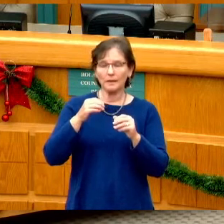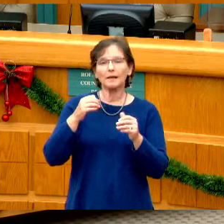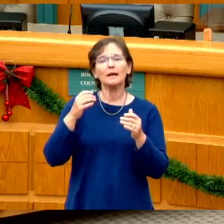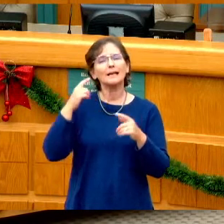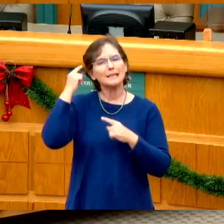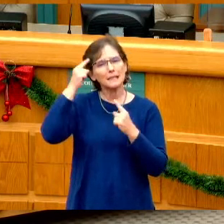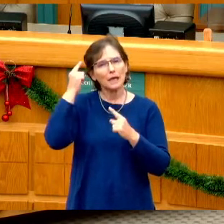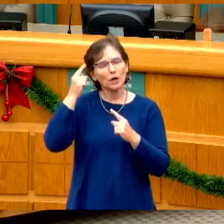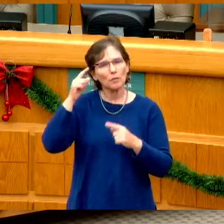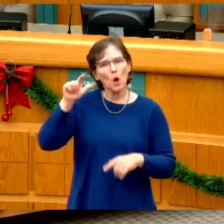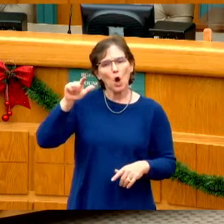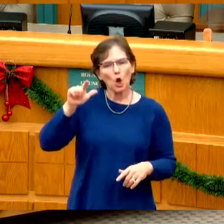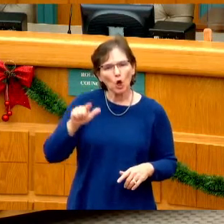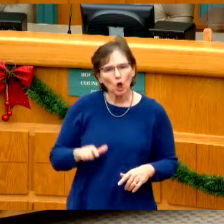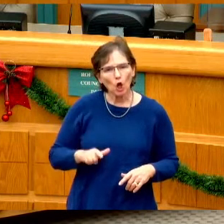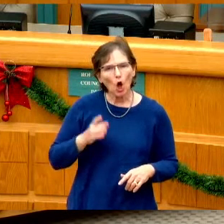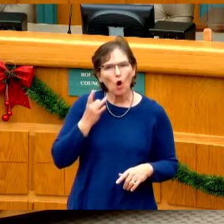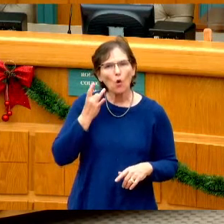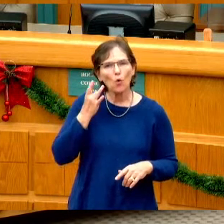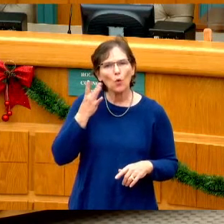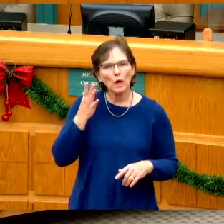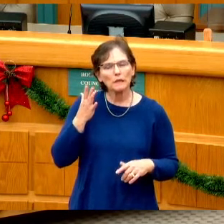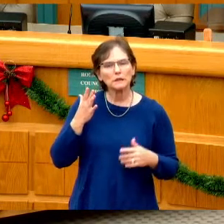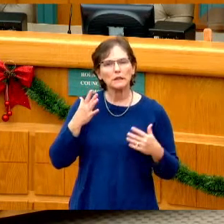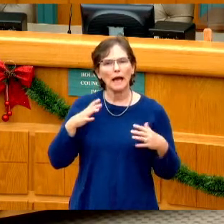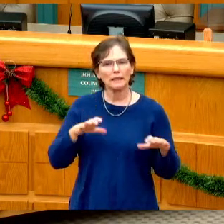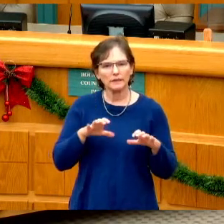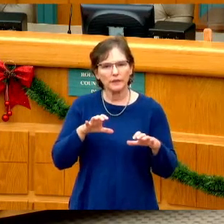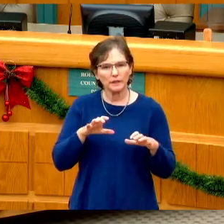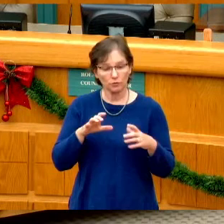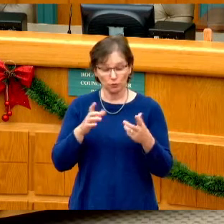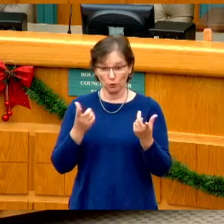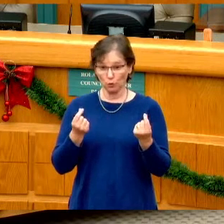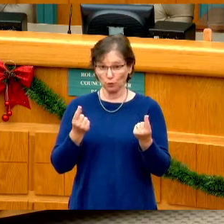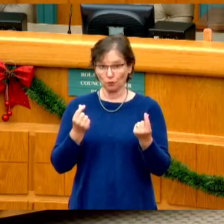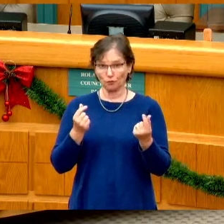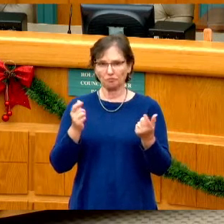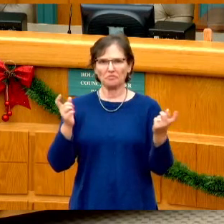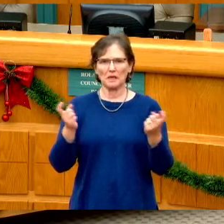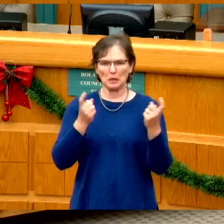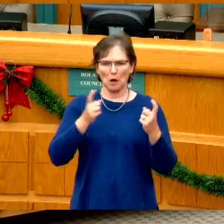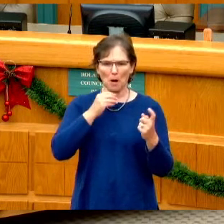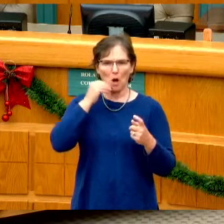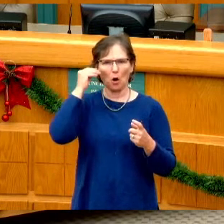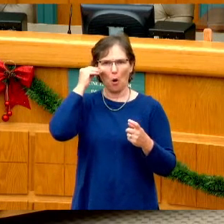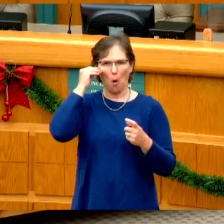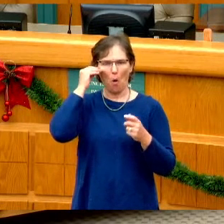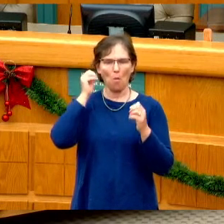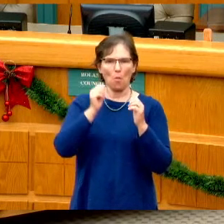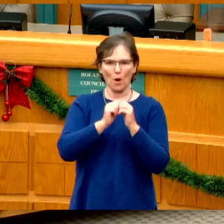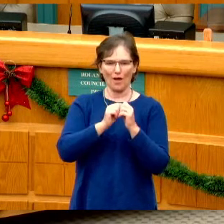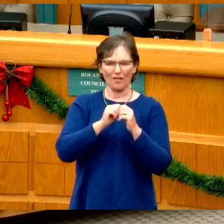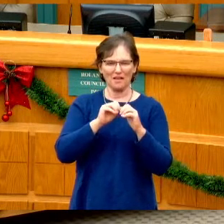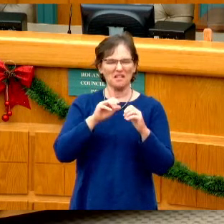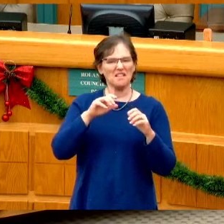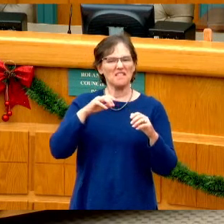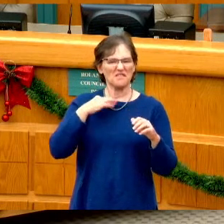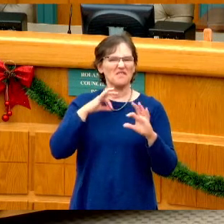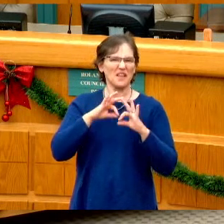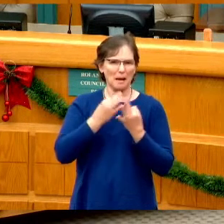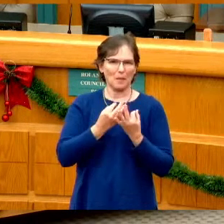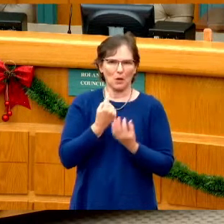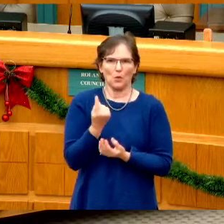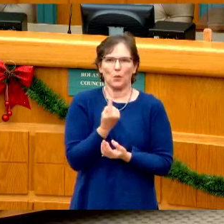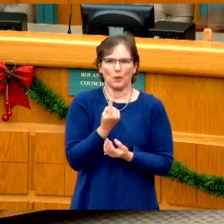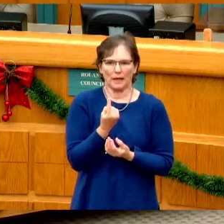the holidays, celebrating at home with members of your household are low risk. Viewing holiday